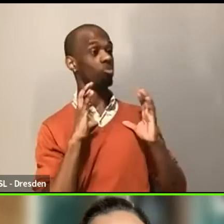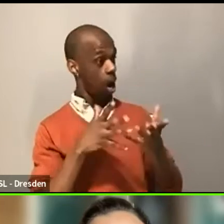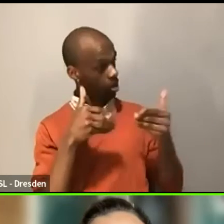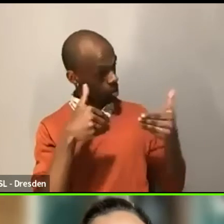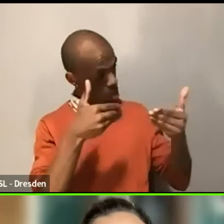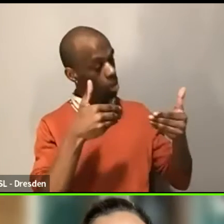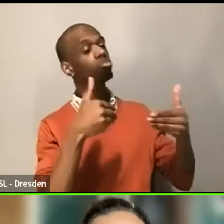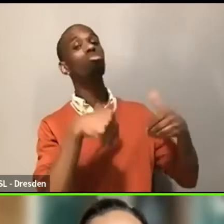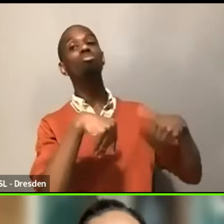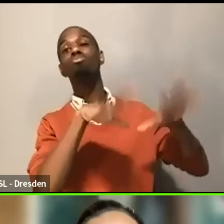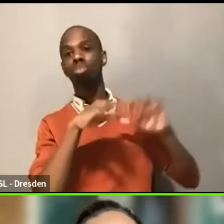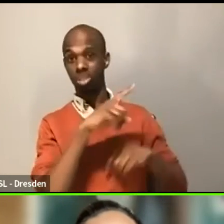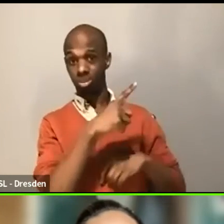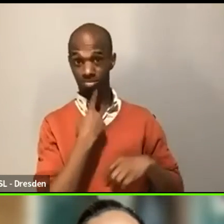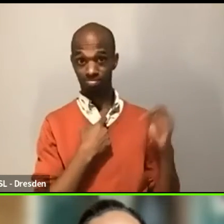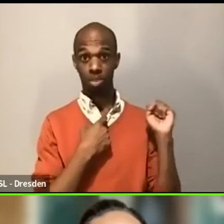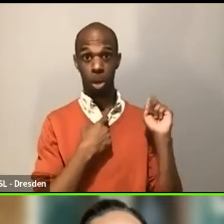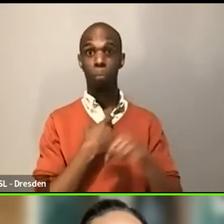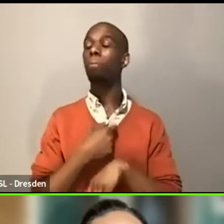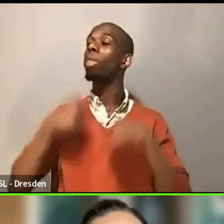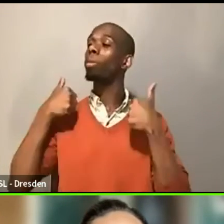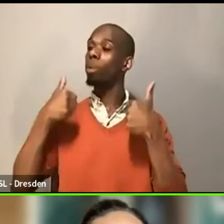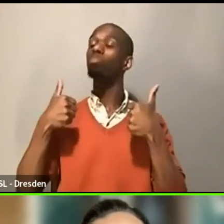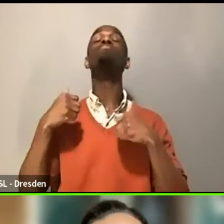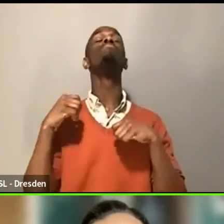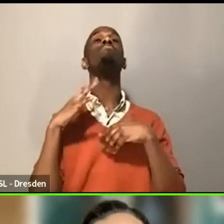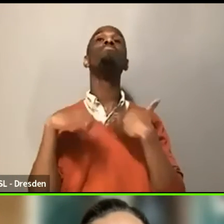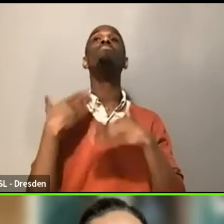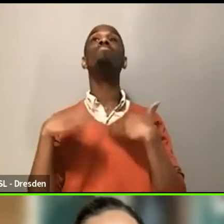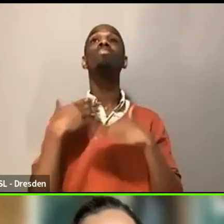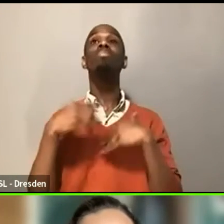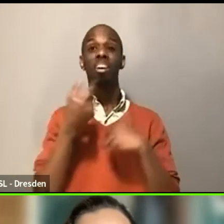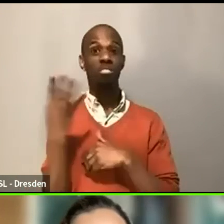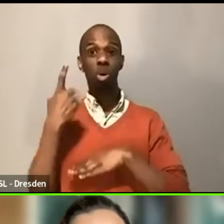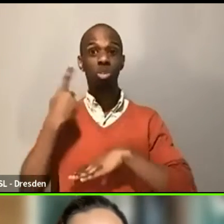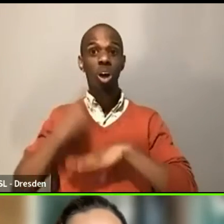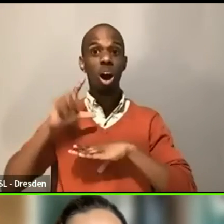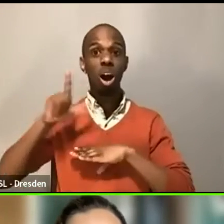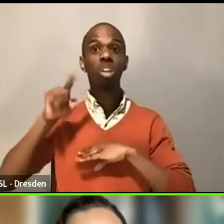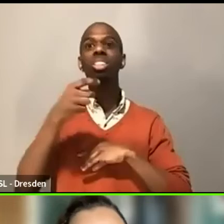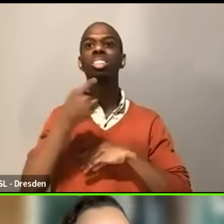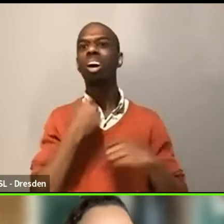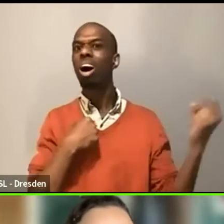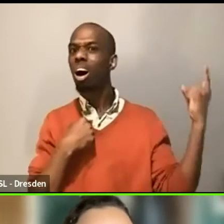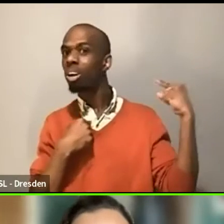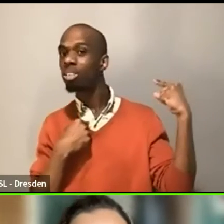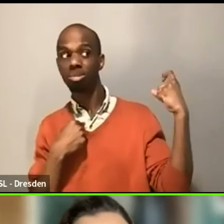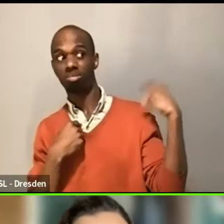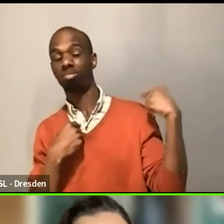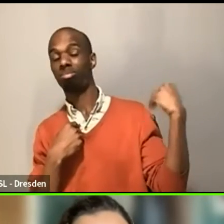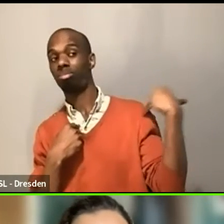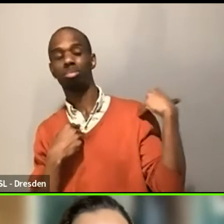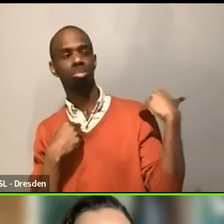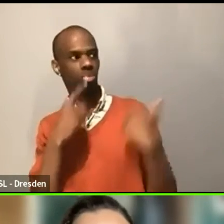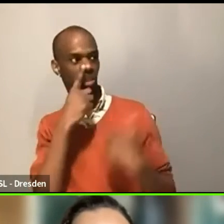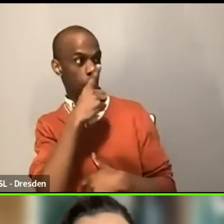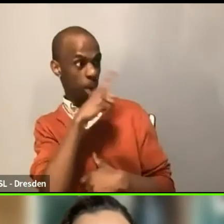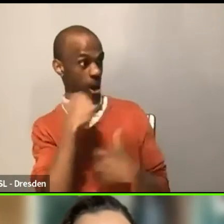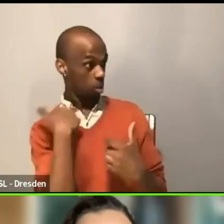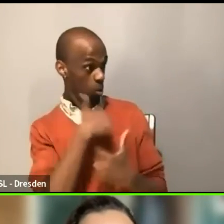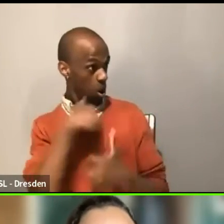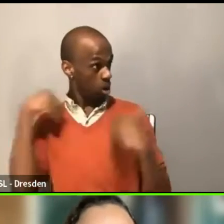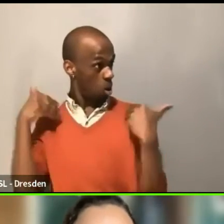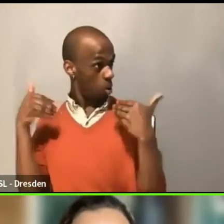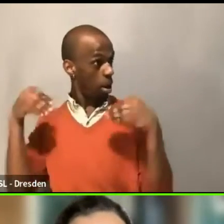Wonderful. And then a few days later she came to us. was like, well, would you mind paying for my babysitting? Cause I will have to pay for a babysitter. And it just like had never occurred to us. Now,